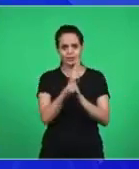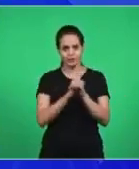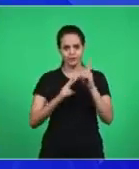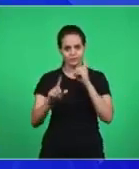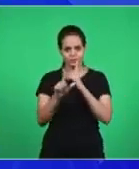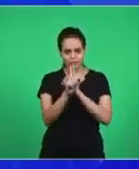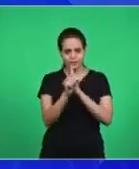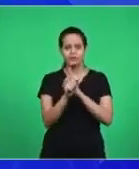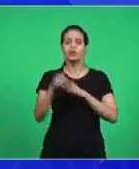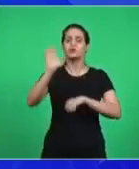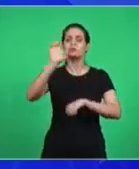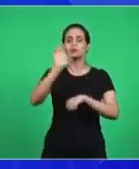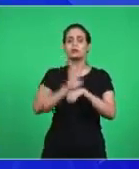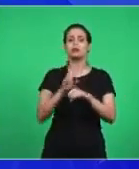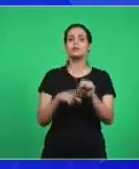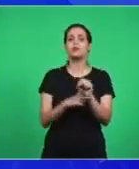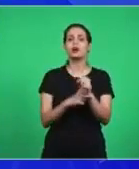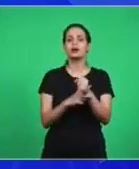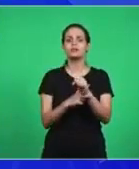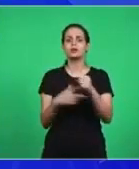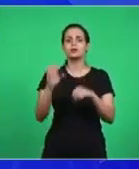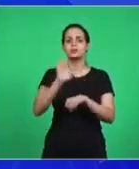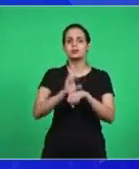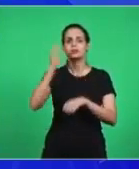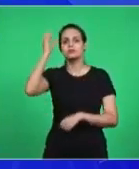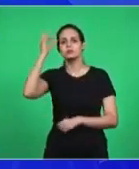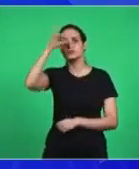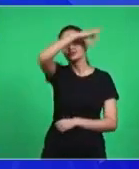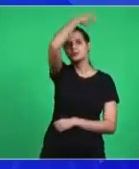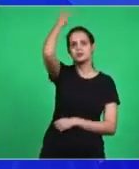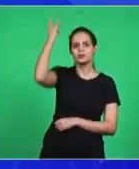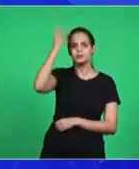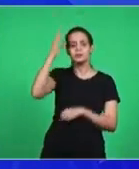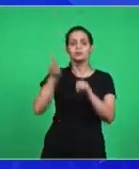Maranhão of Guarapari in the state of Espírito Santo. And also service of